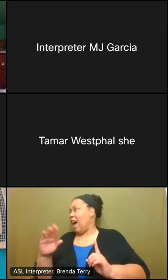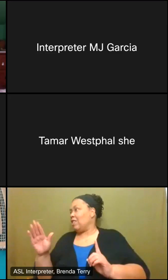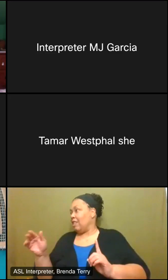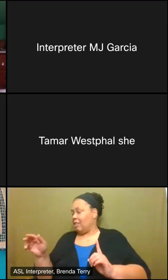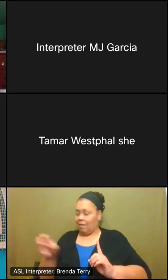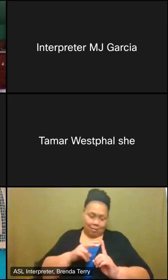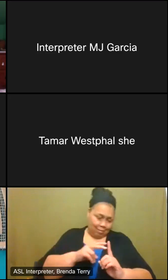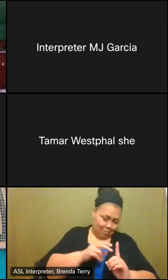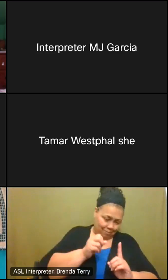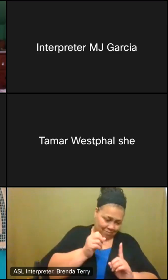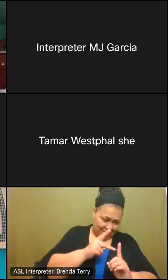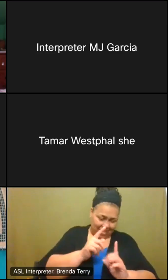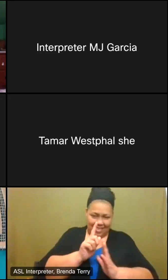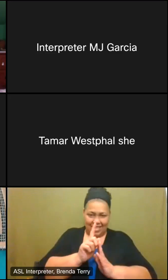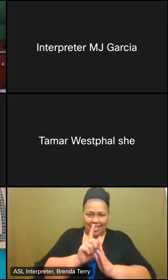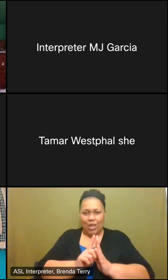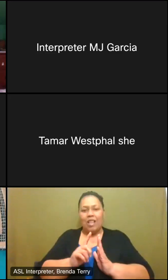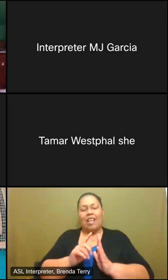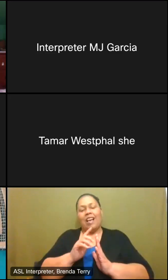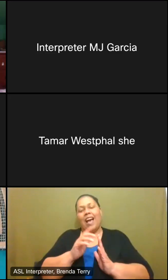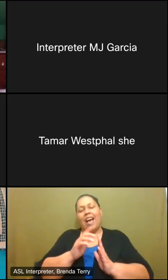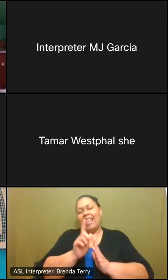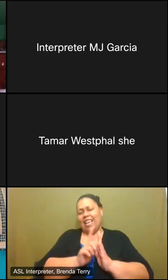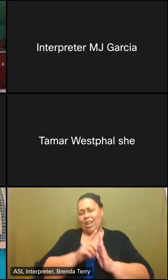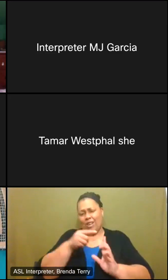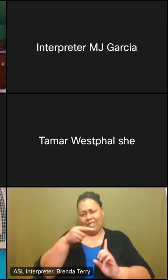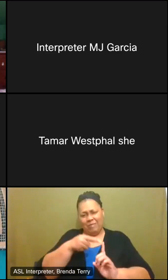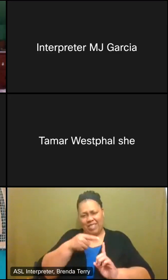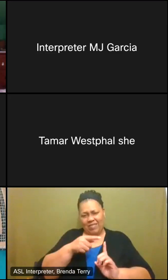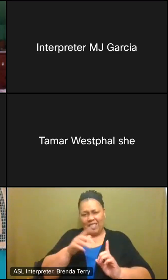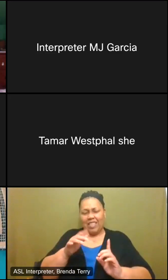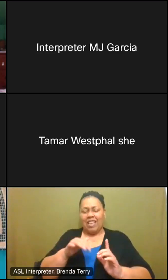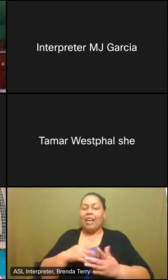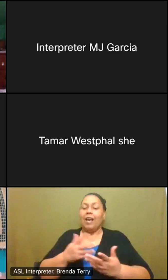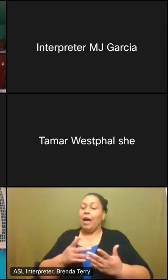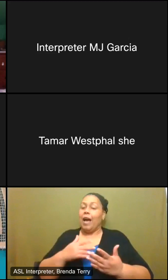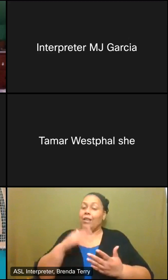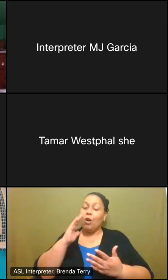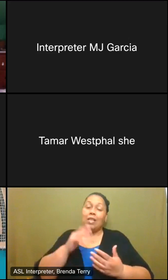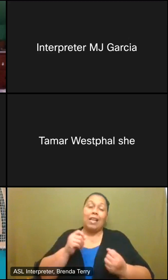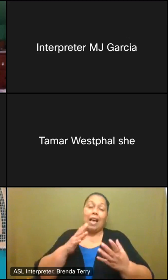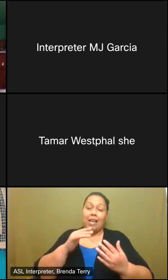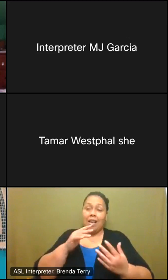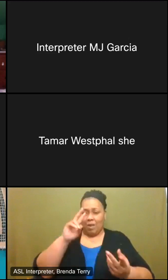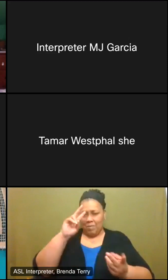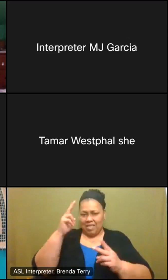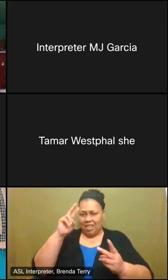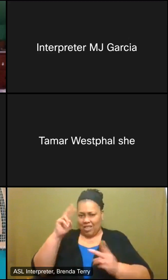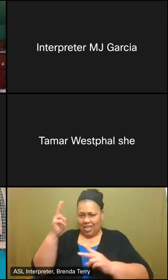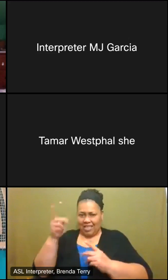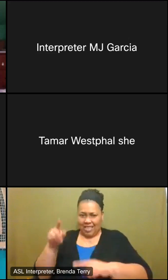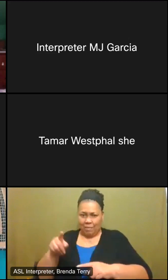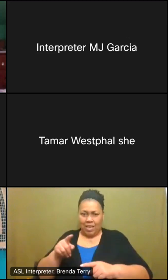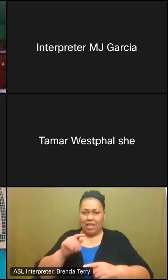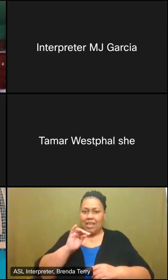be, and because there is a lot of misinformation also shared, where they might say, if you call